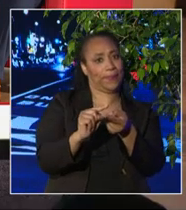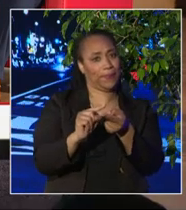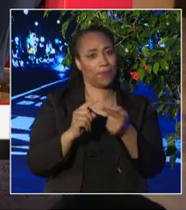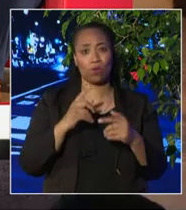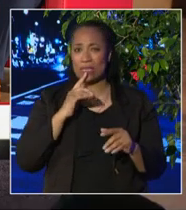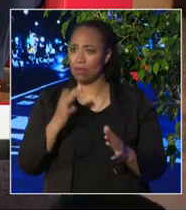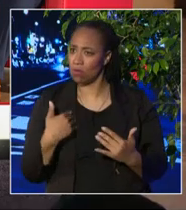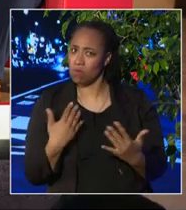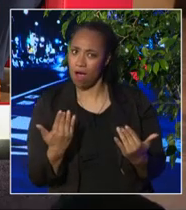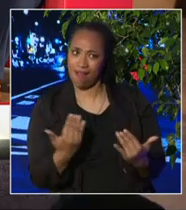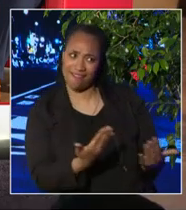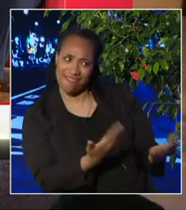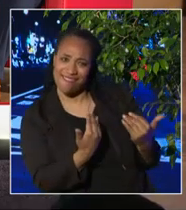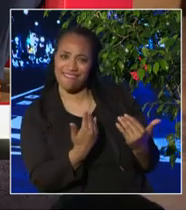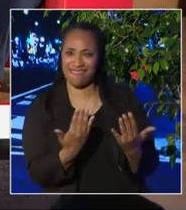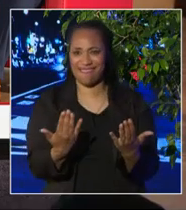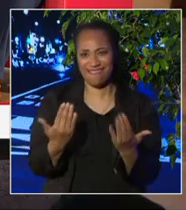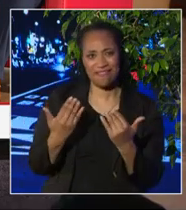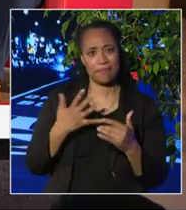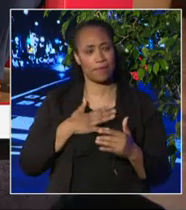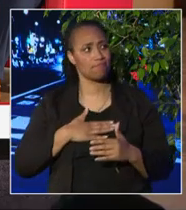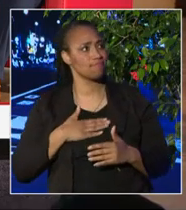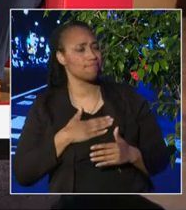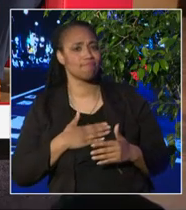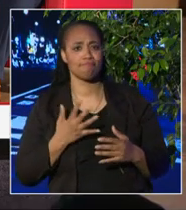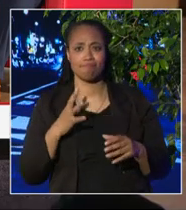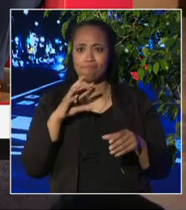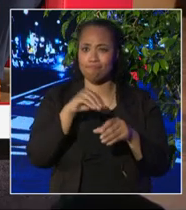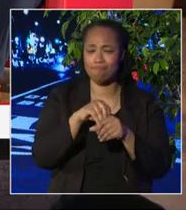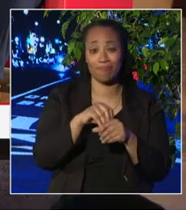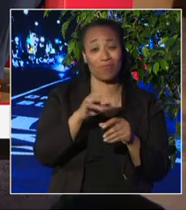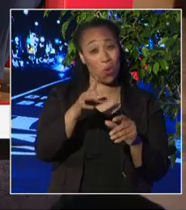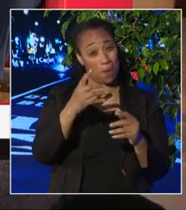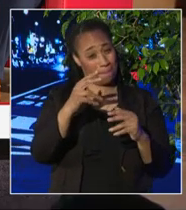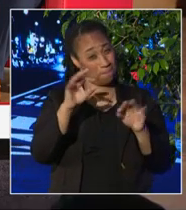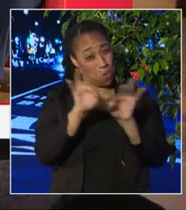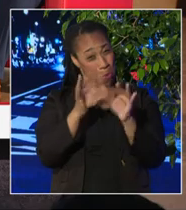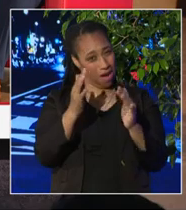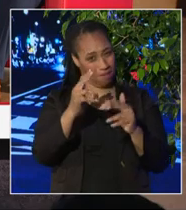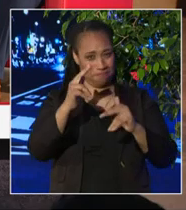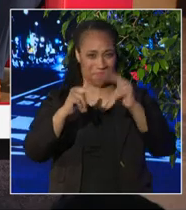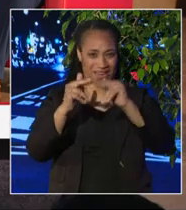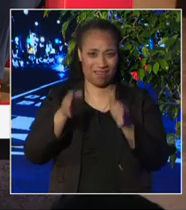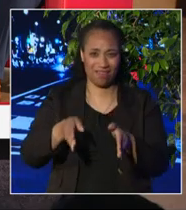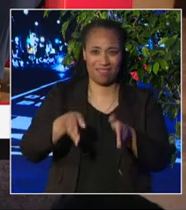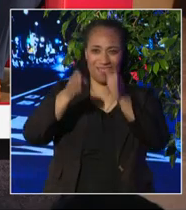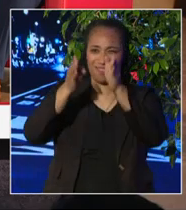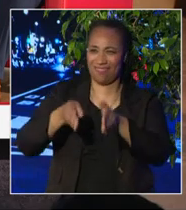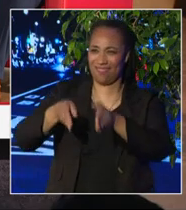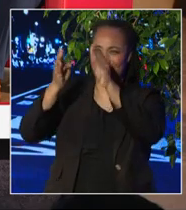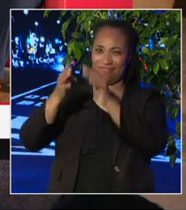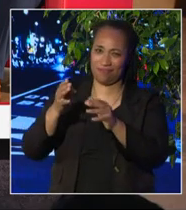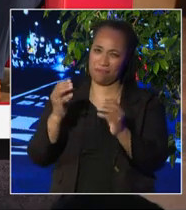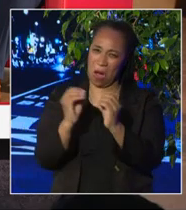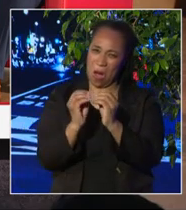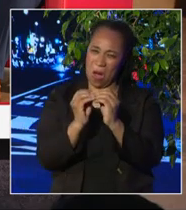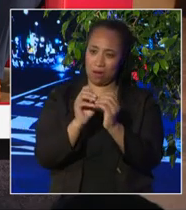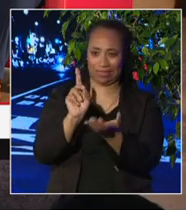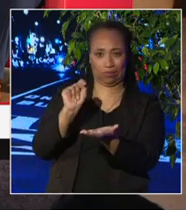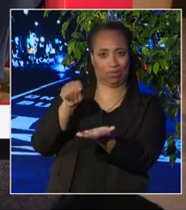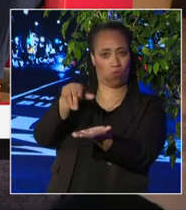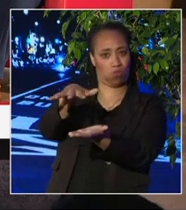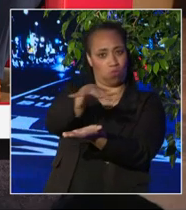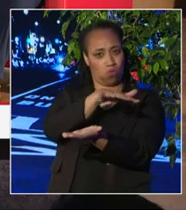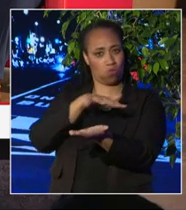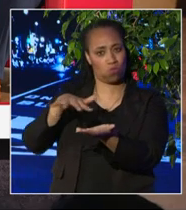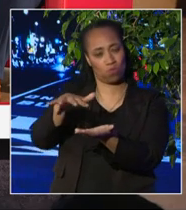housing is important in the district, and building it downtown should be happening. So that's why we